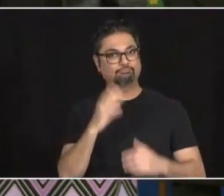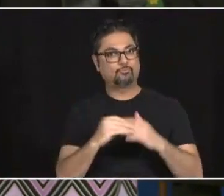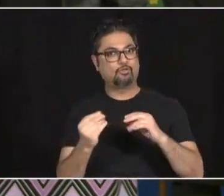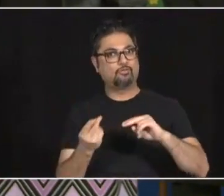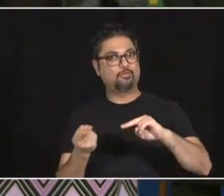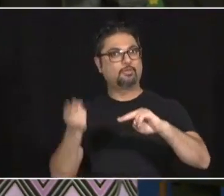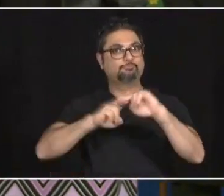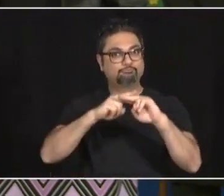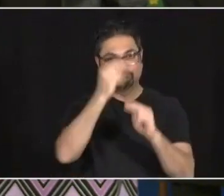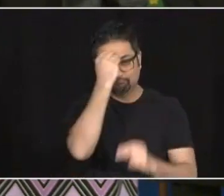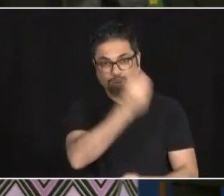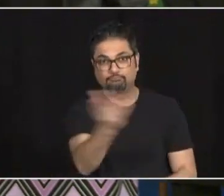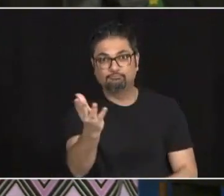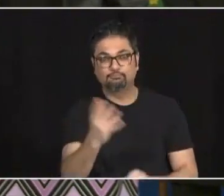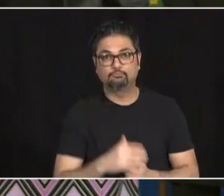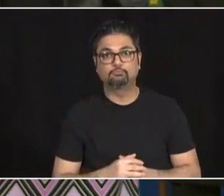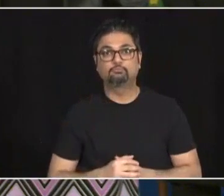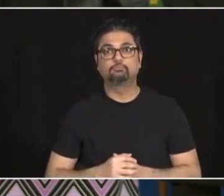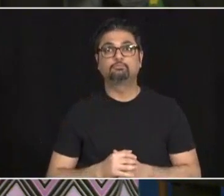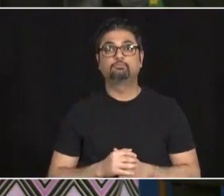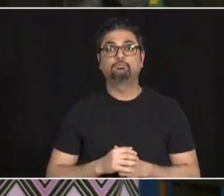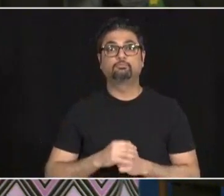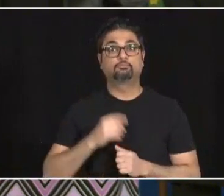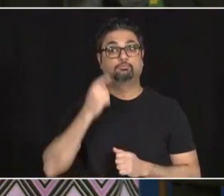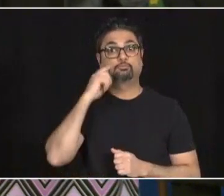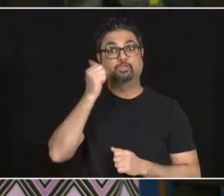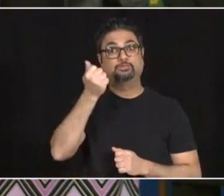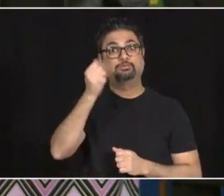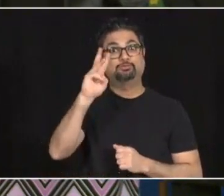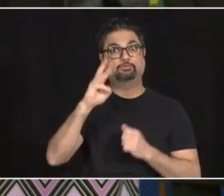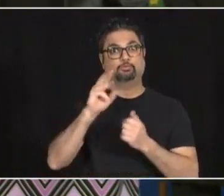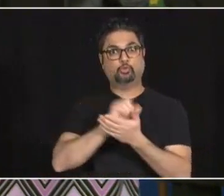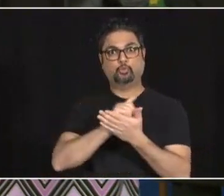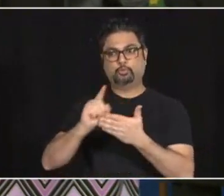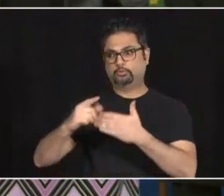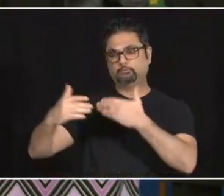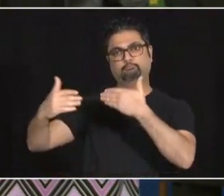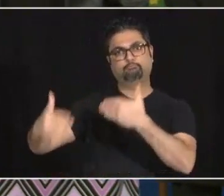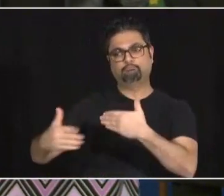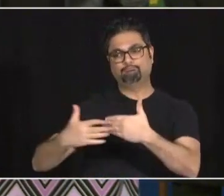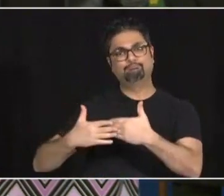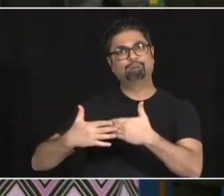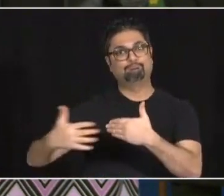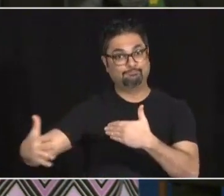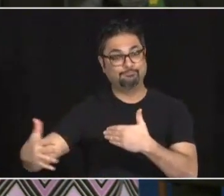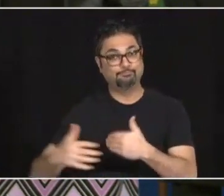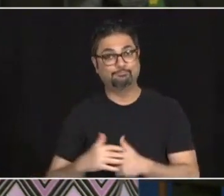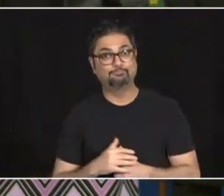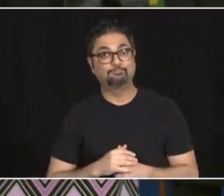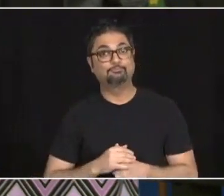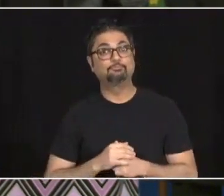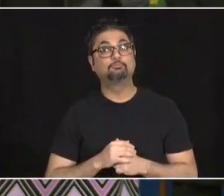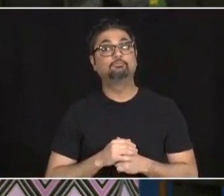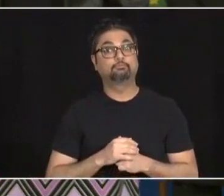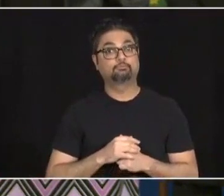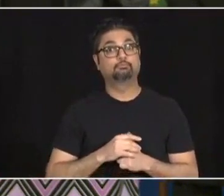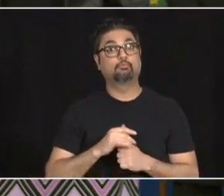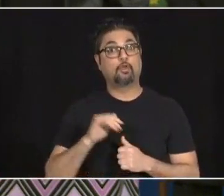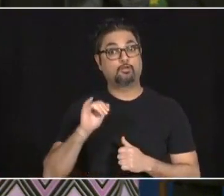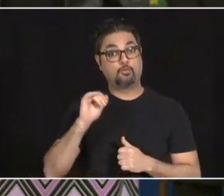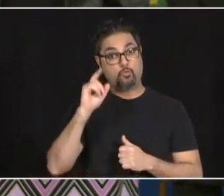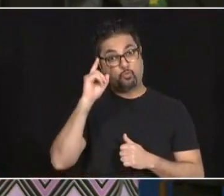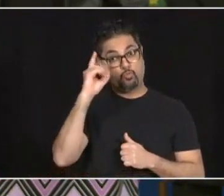work they complete for the next 16 weeks. On top of that, those who work over 100 hours per month